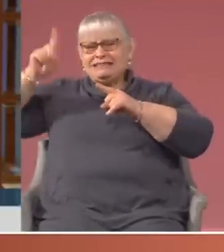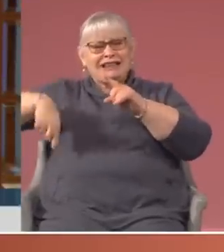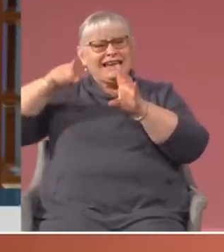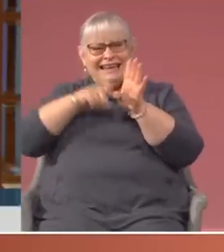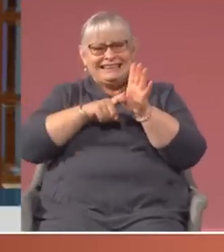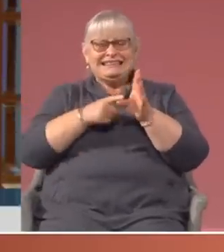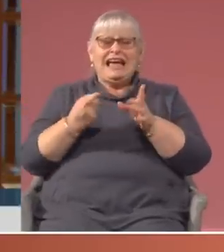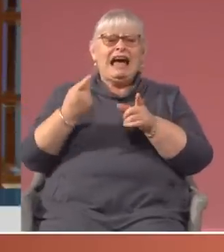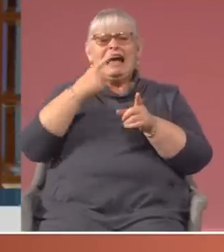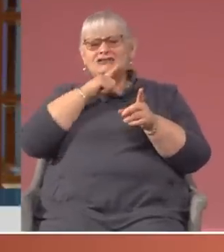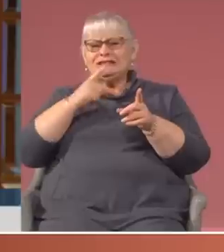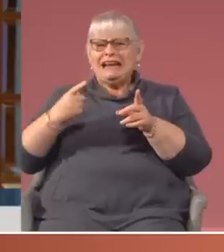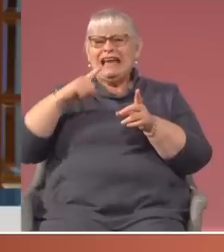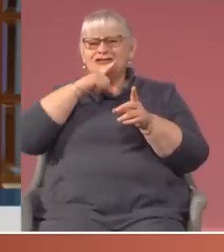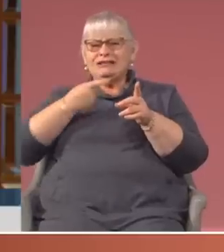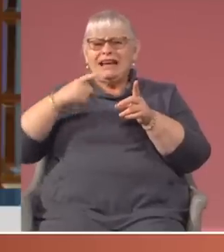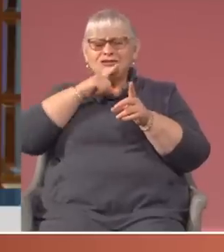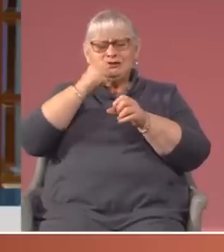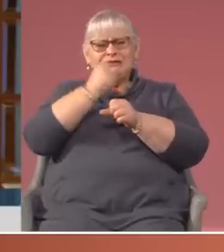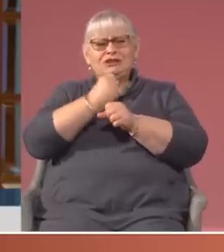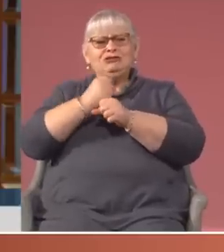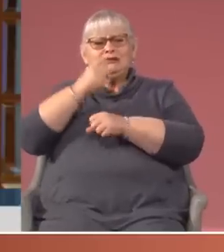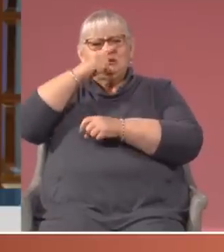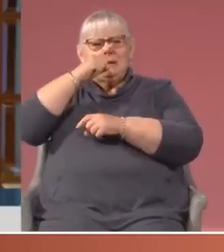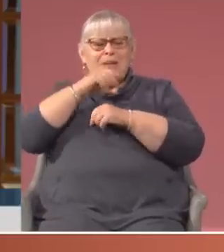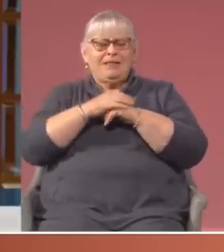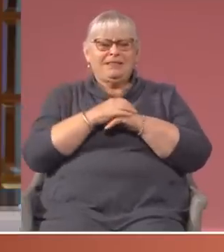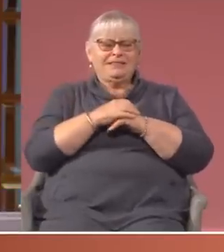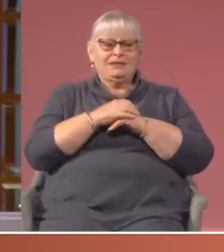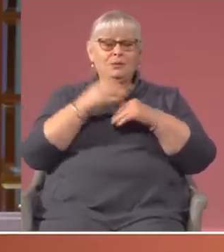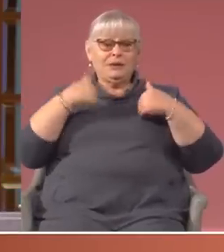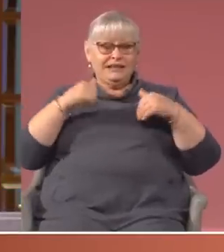and hundreds of generations. We live in a country